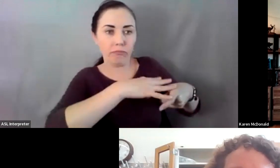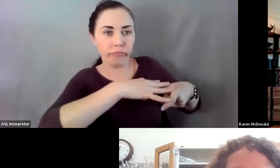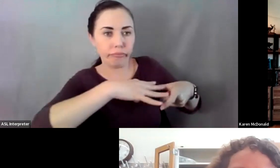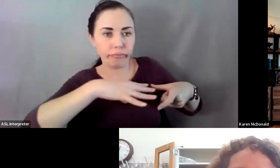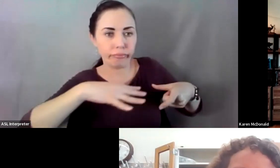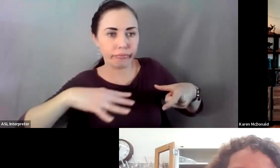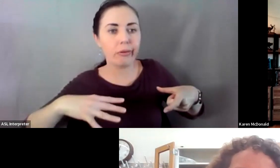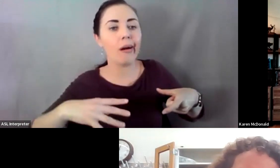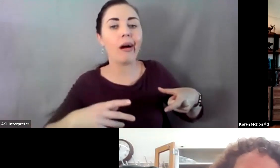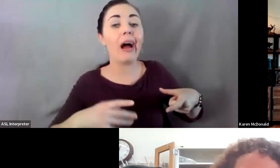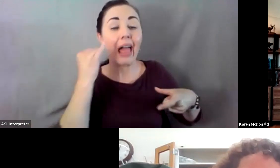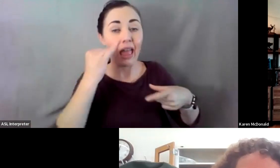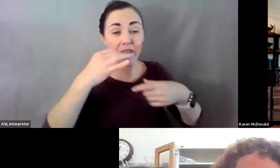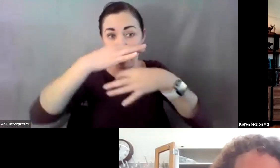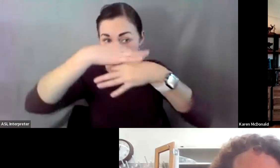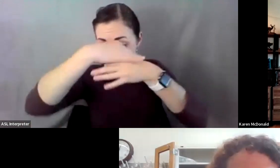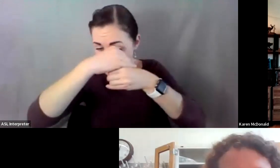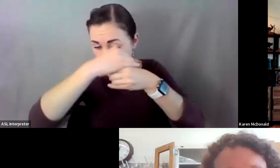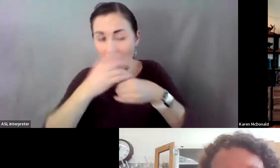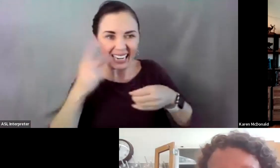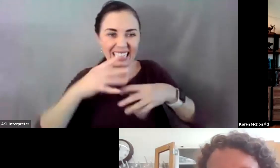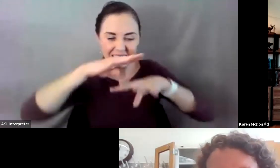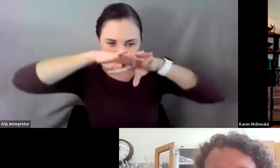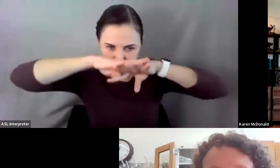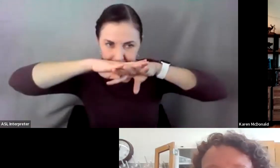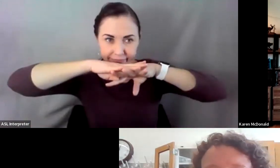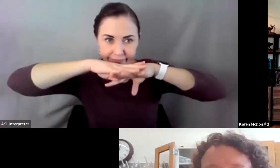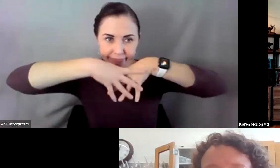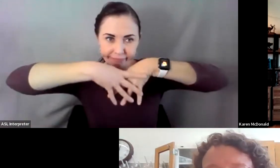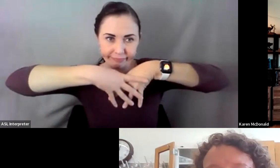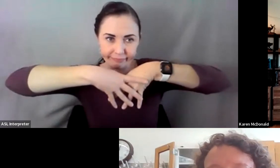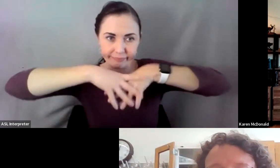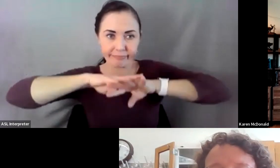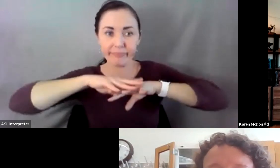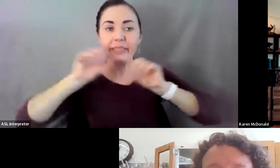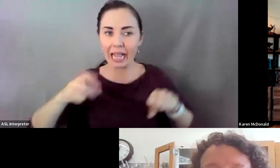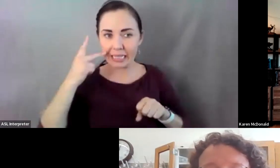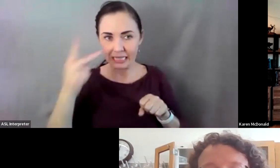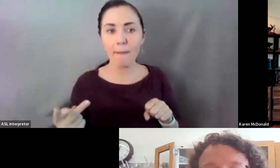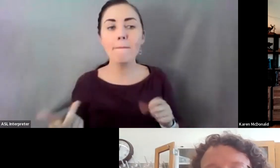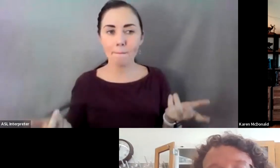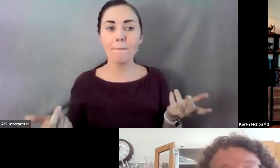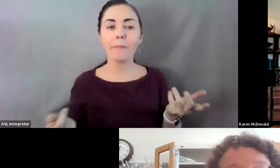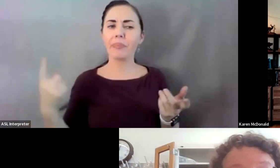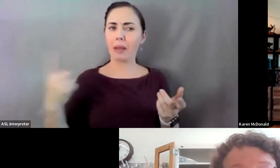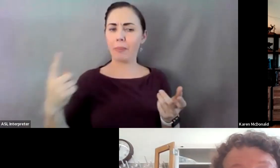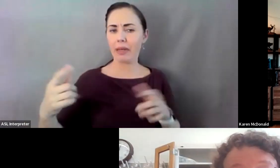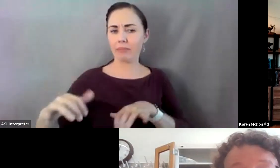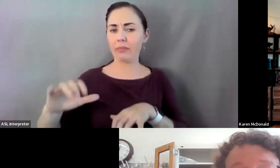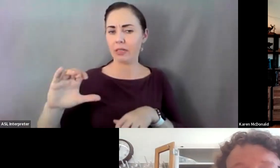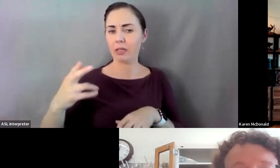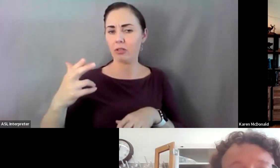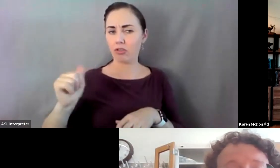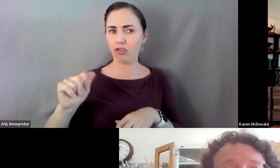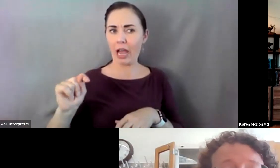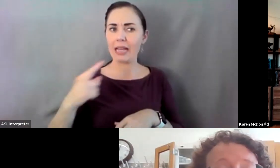under a microscope, I would see like a net of fungus on the surface. And somebody asked if lichens were the